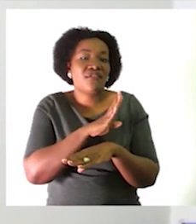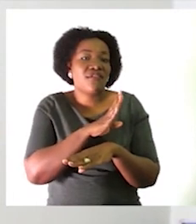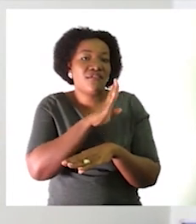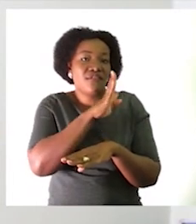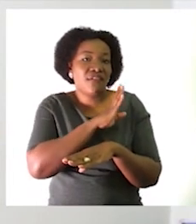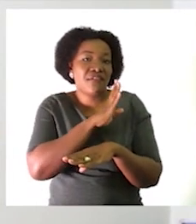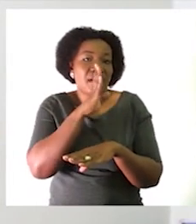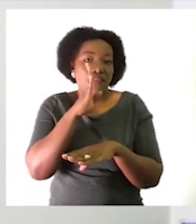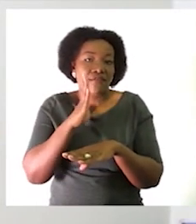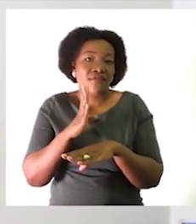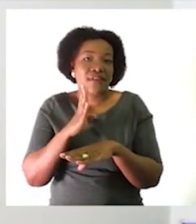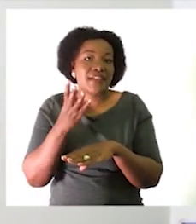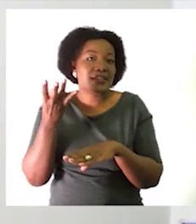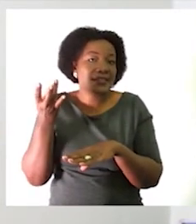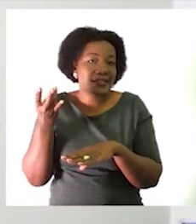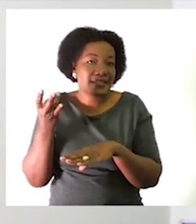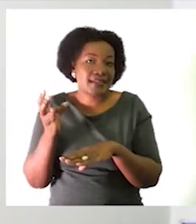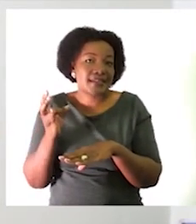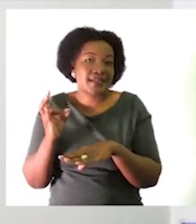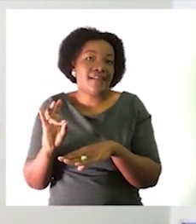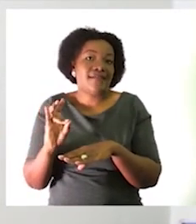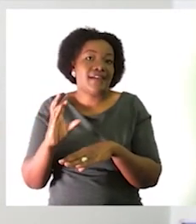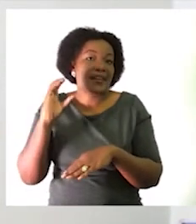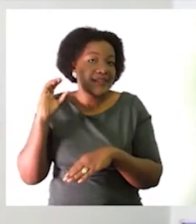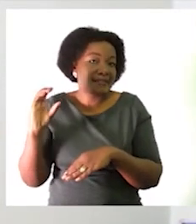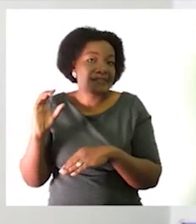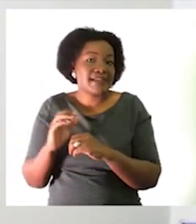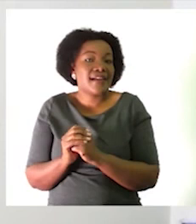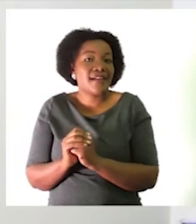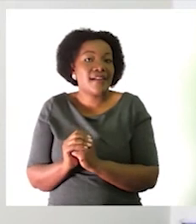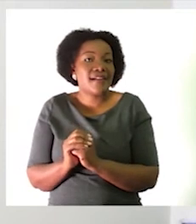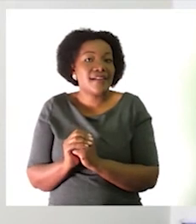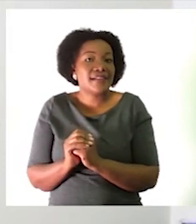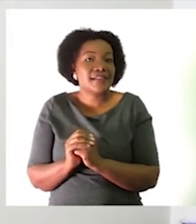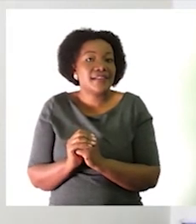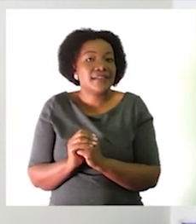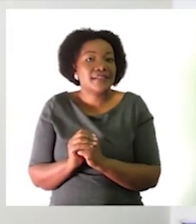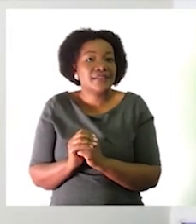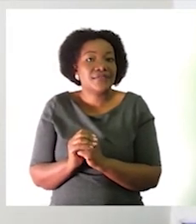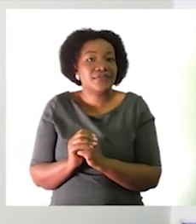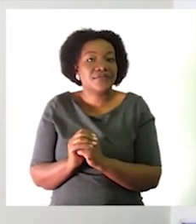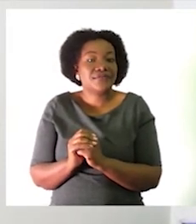47 cents. Now it's time for the cents. Oops, sorry.